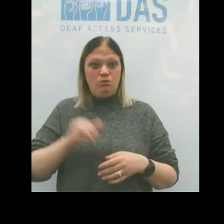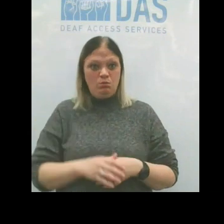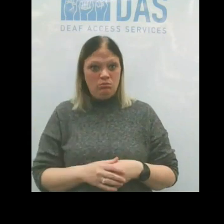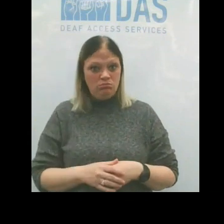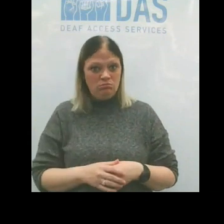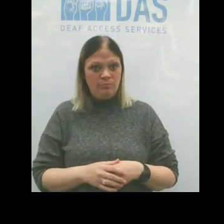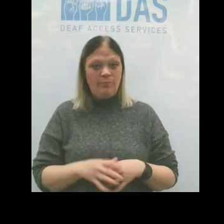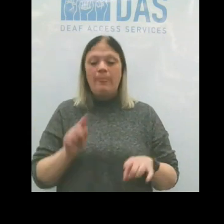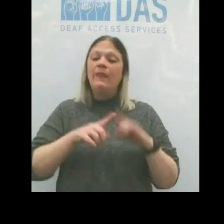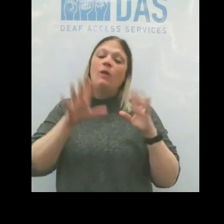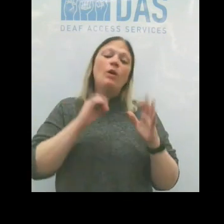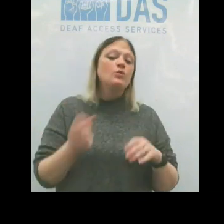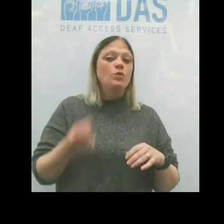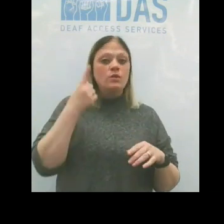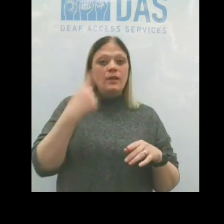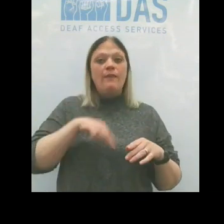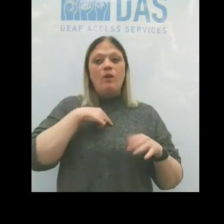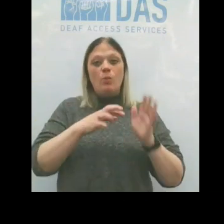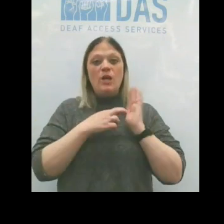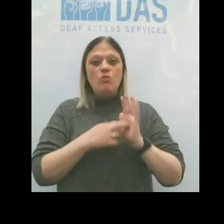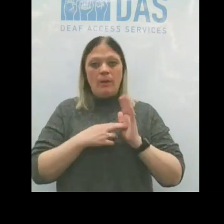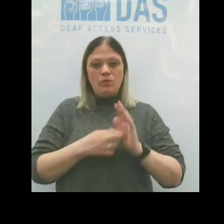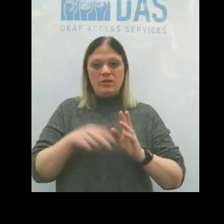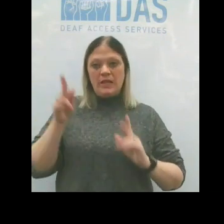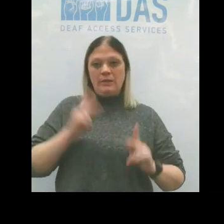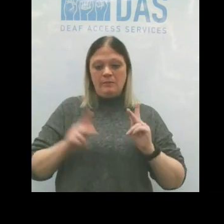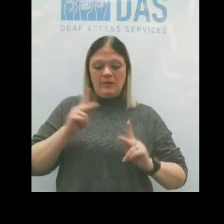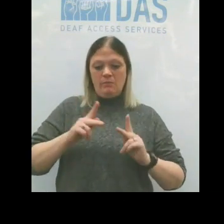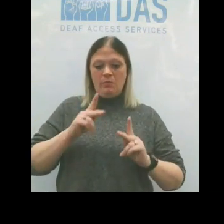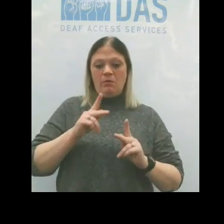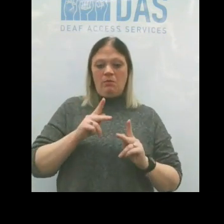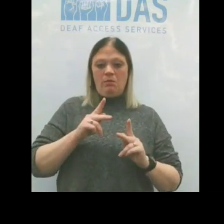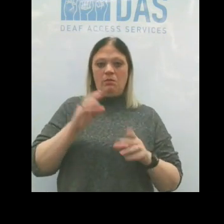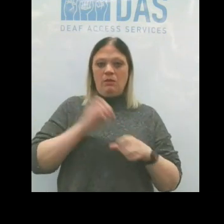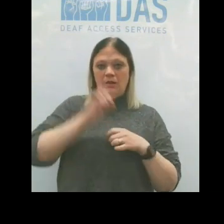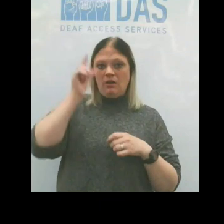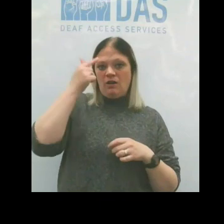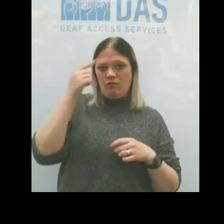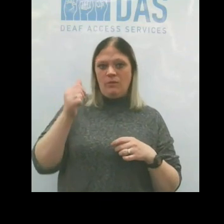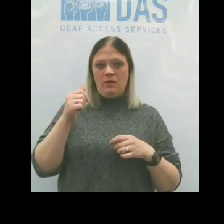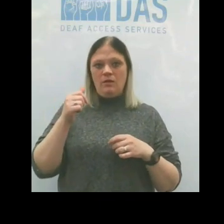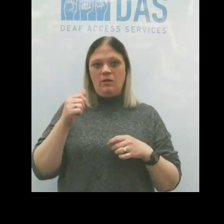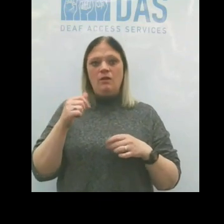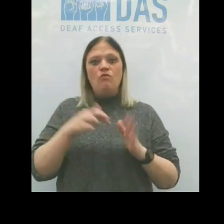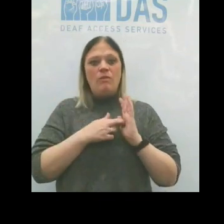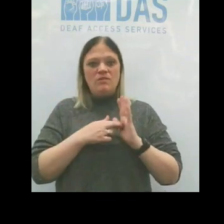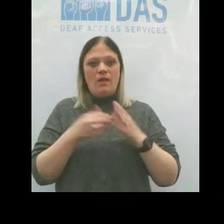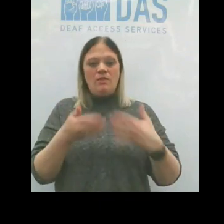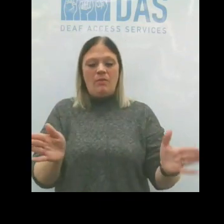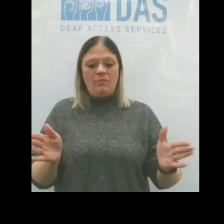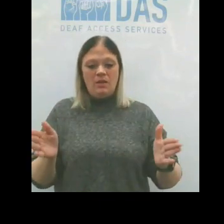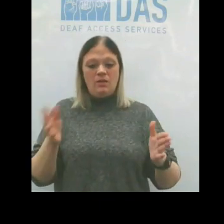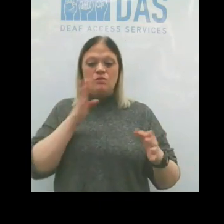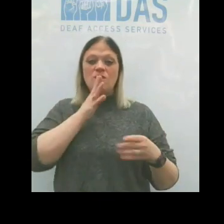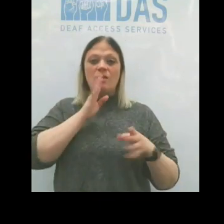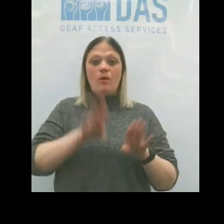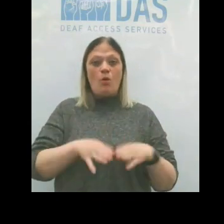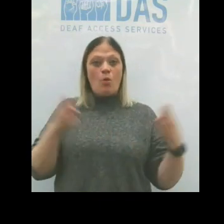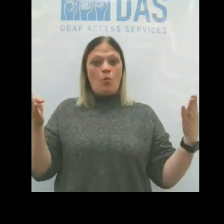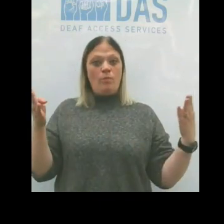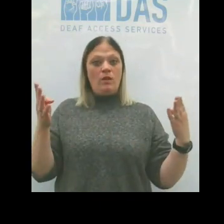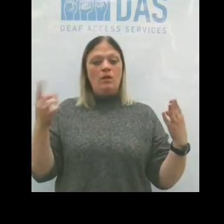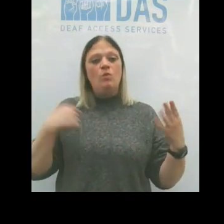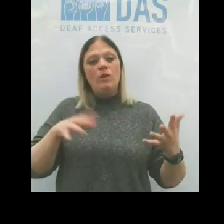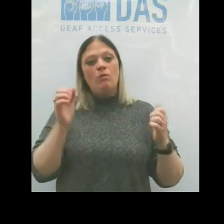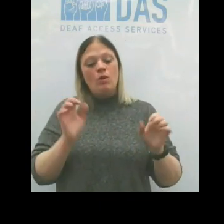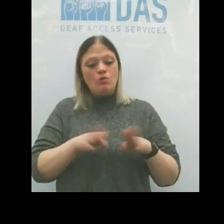understand that we represent people in government and we're here to protect the public. So when we talk about reopening our community, we're talking about reopening it